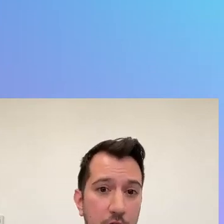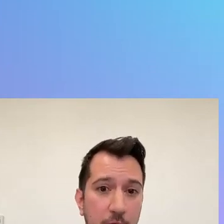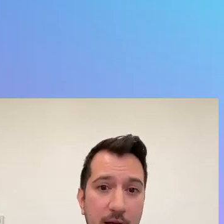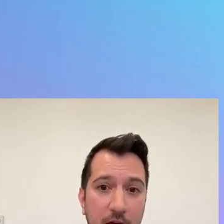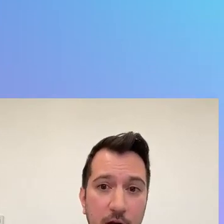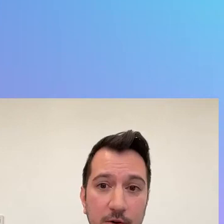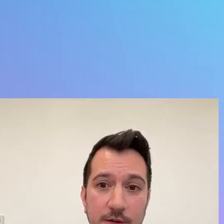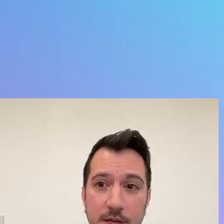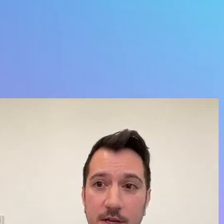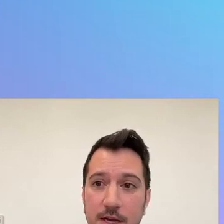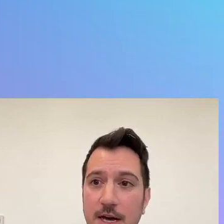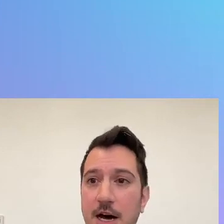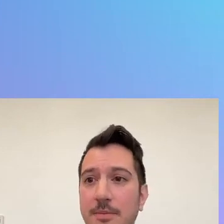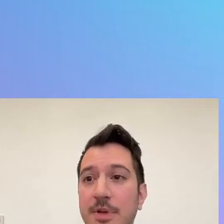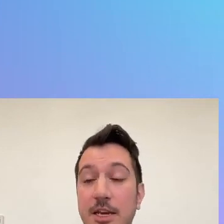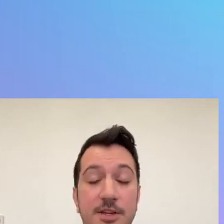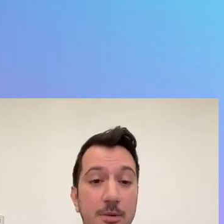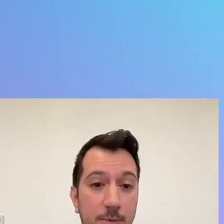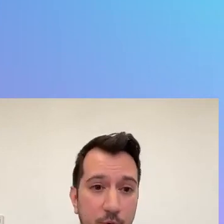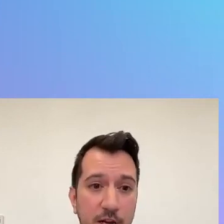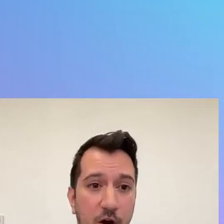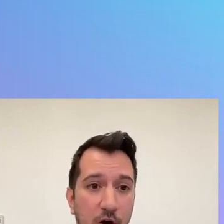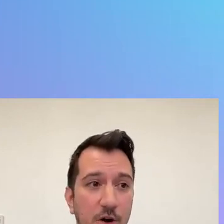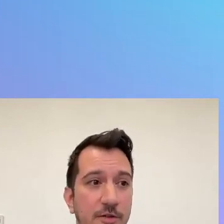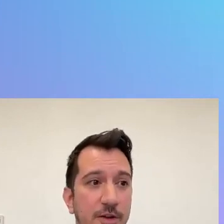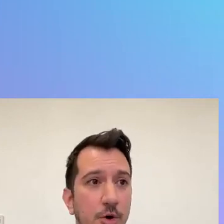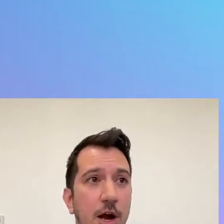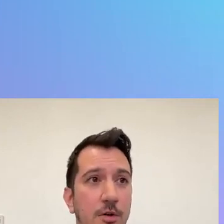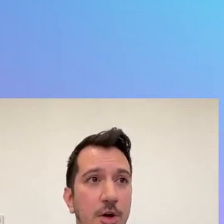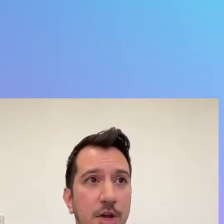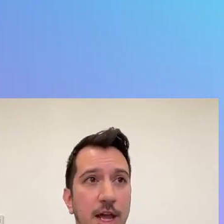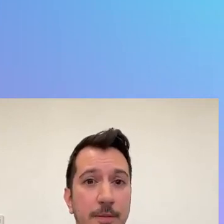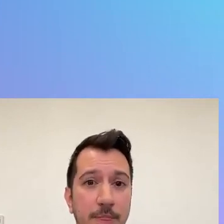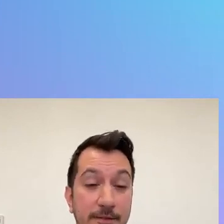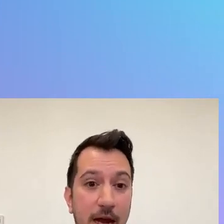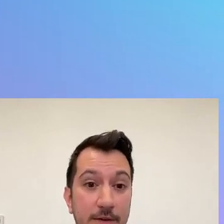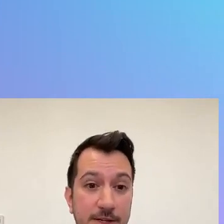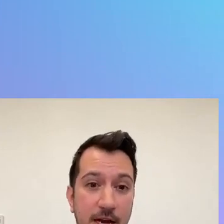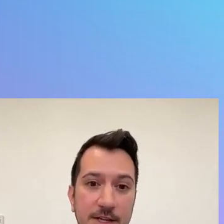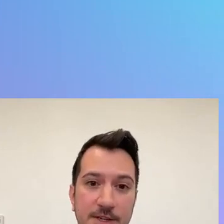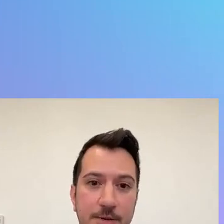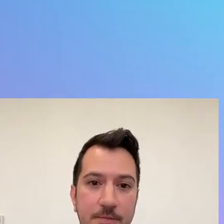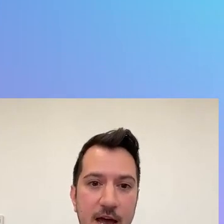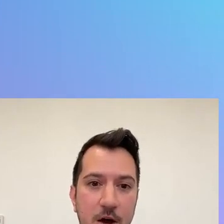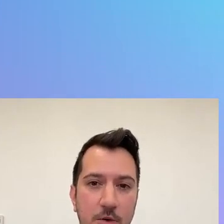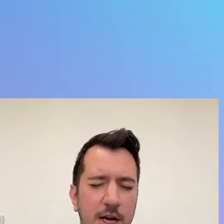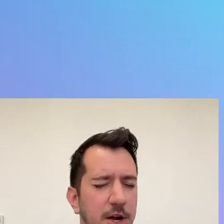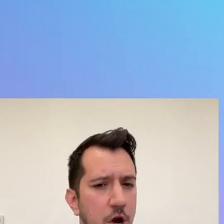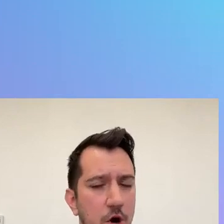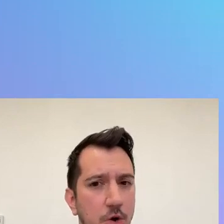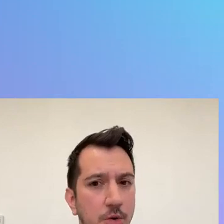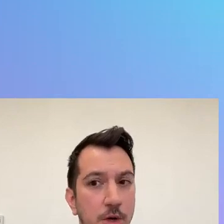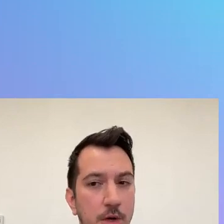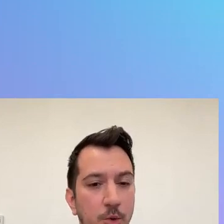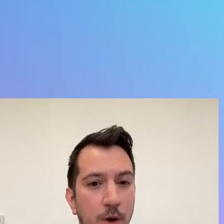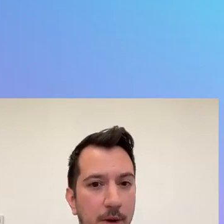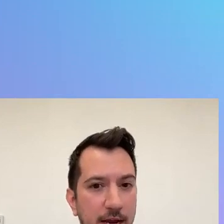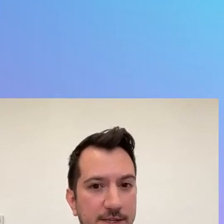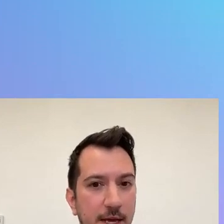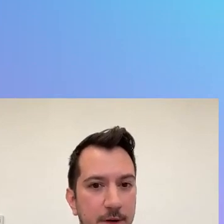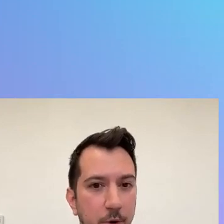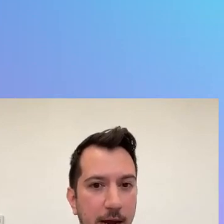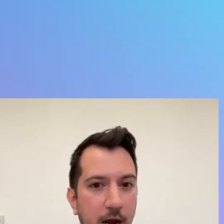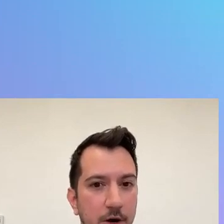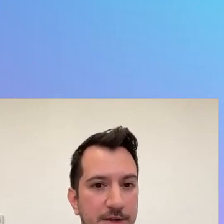and you darken your background. It is going to be pretty hard to figure out, okay, if I have a design system now and I know what